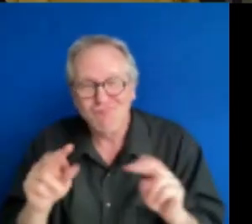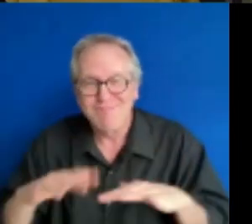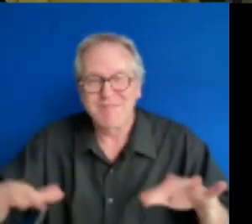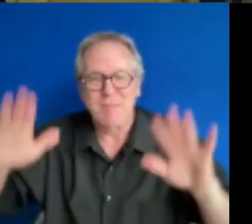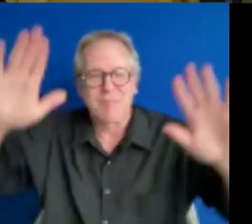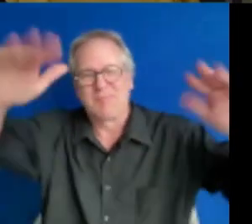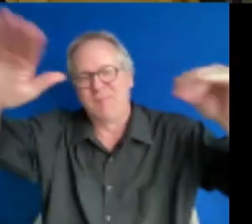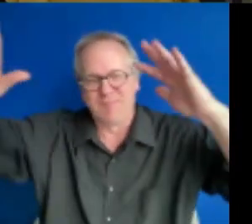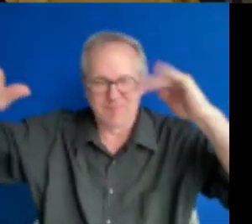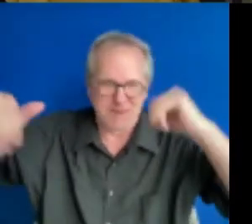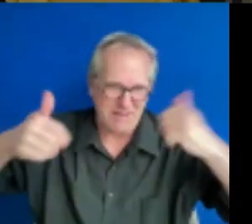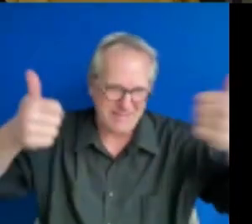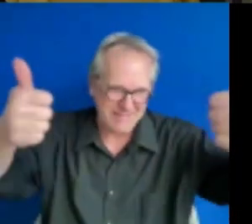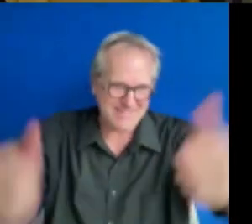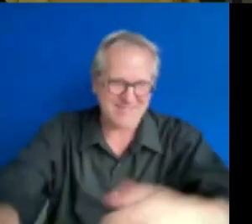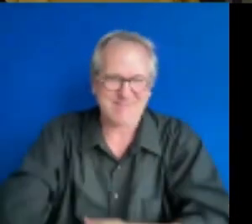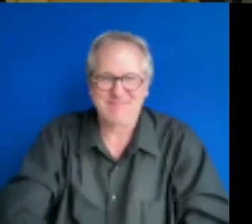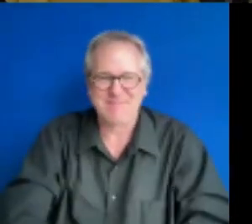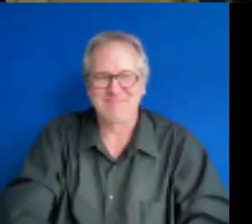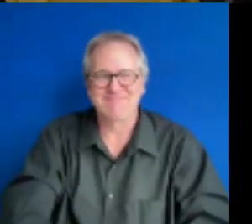Goodbye, everybody.